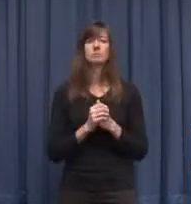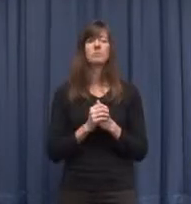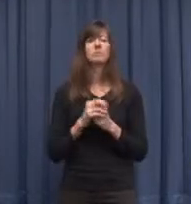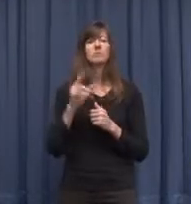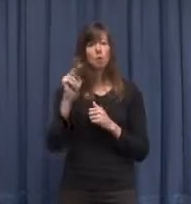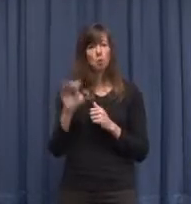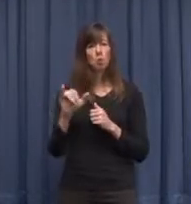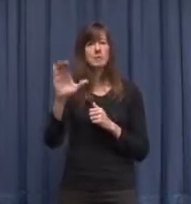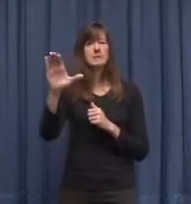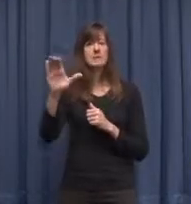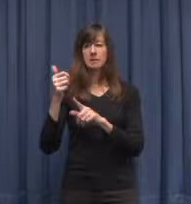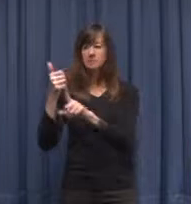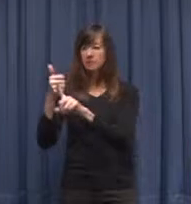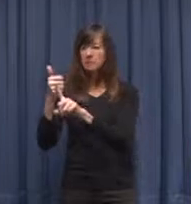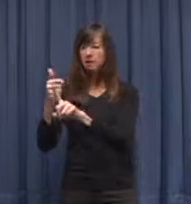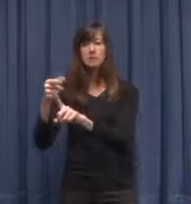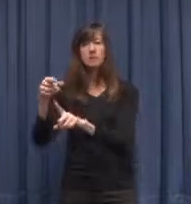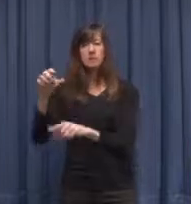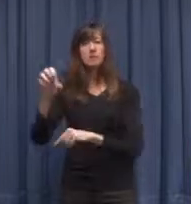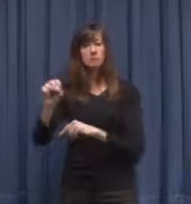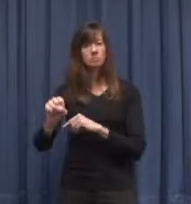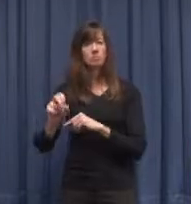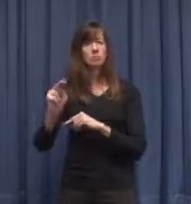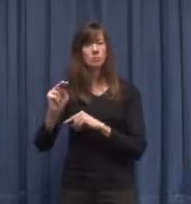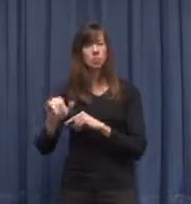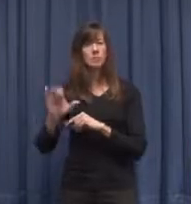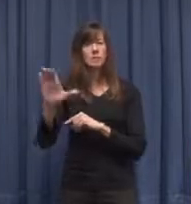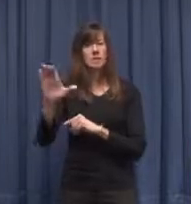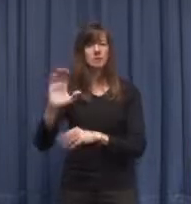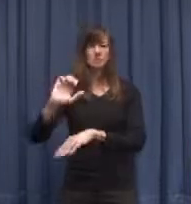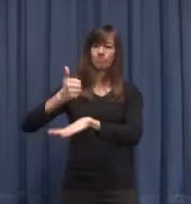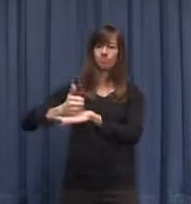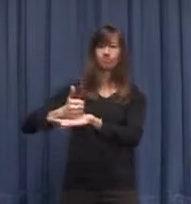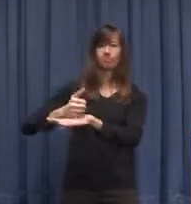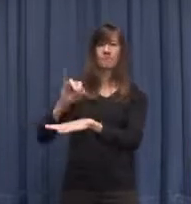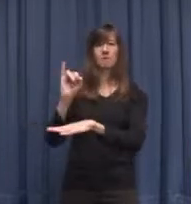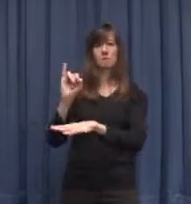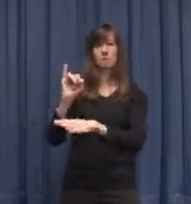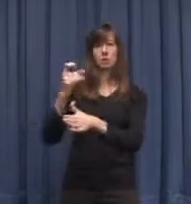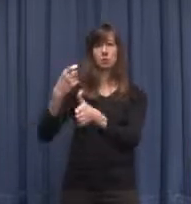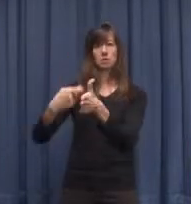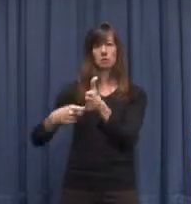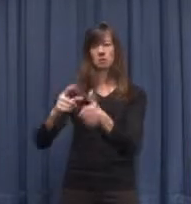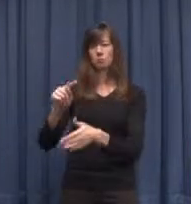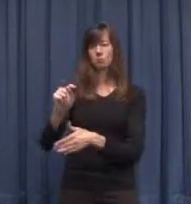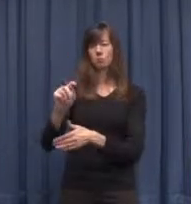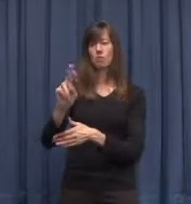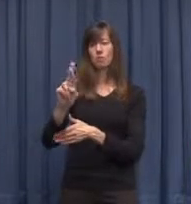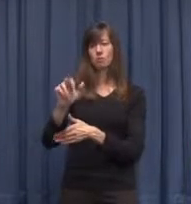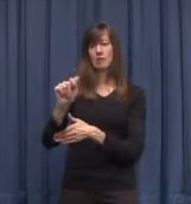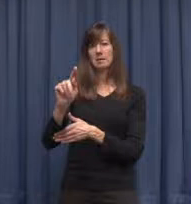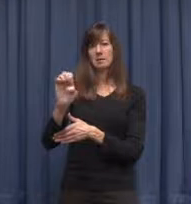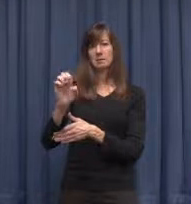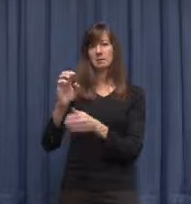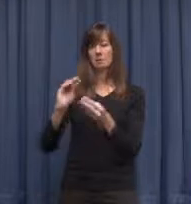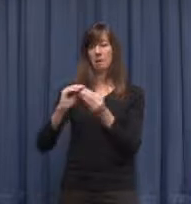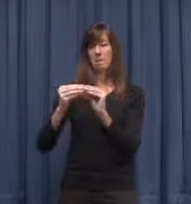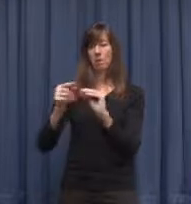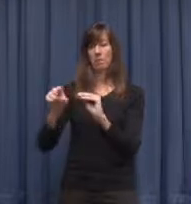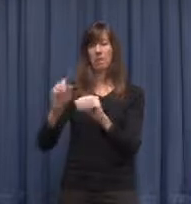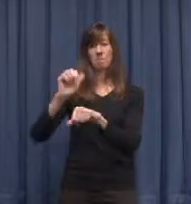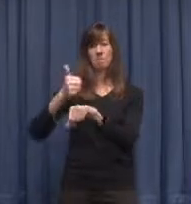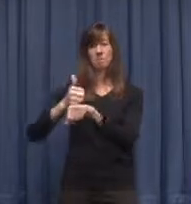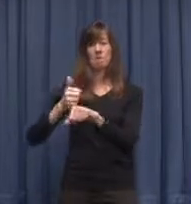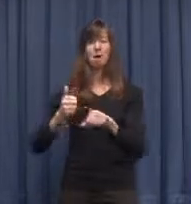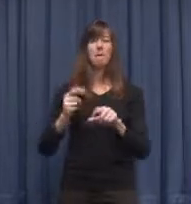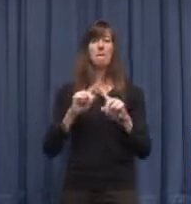a particular infection rate number. There is no number that's been set in the county or more